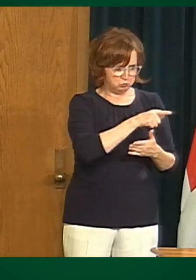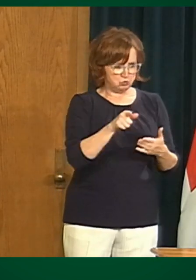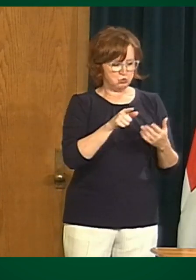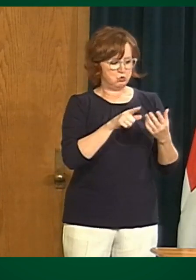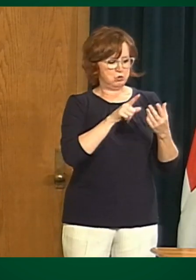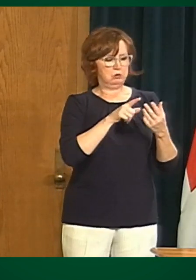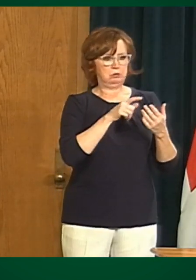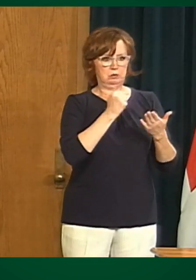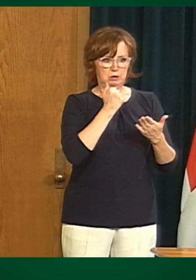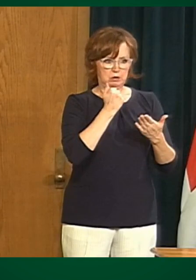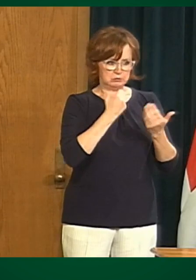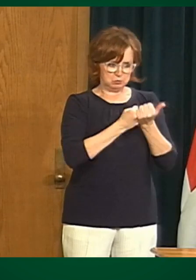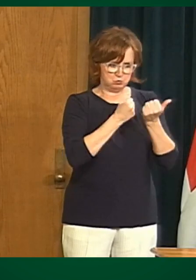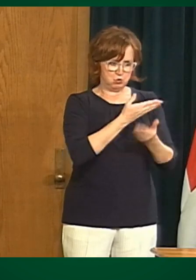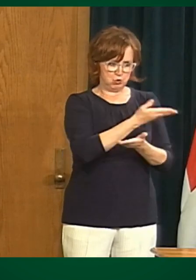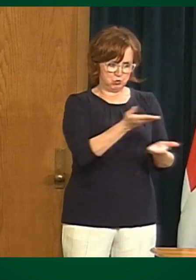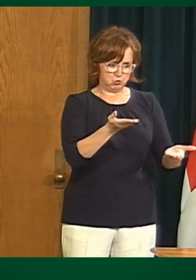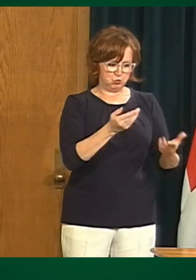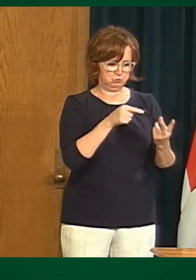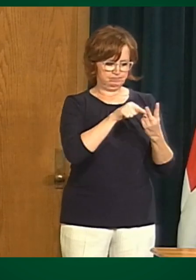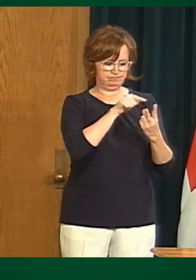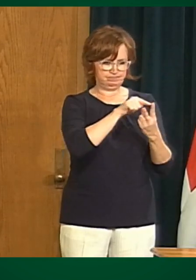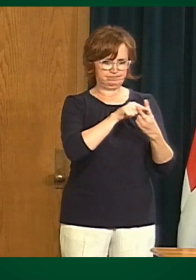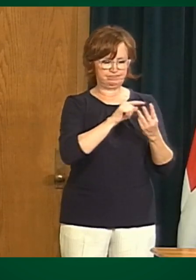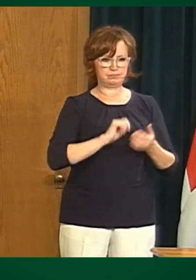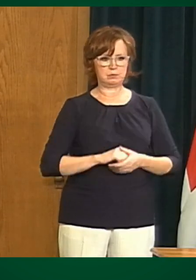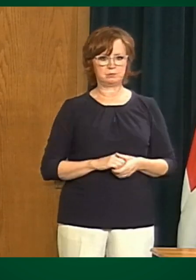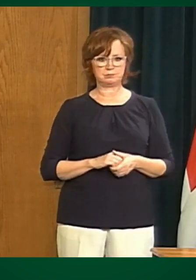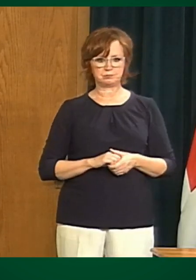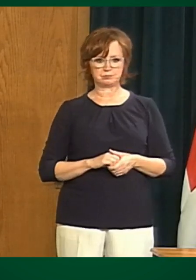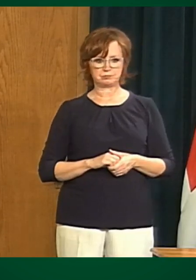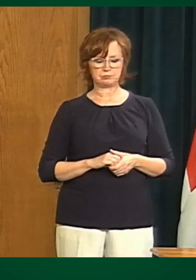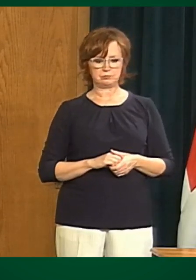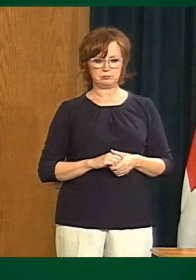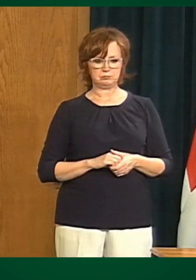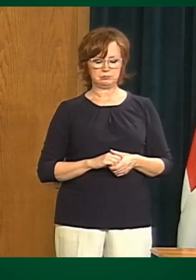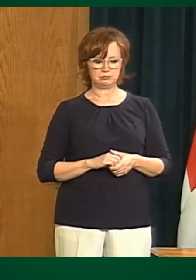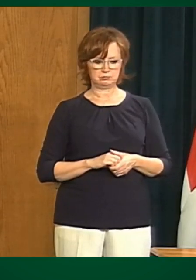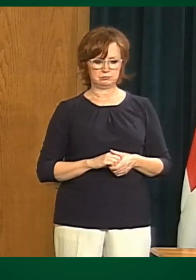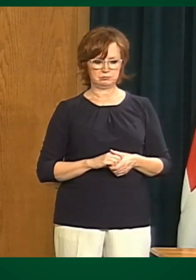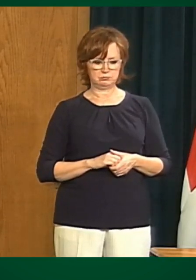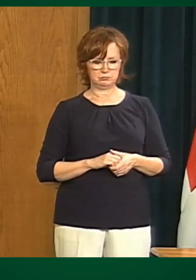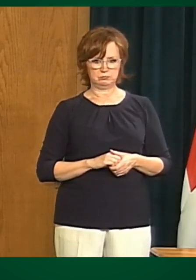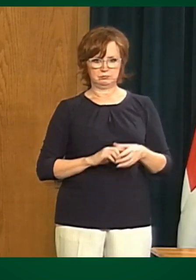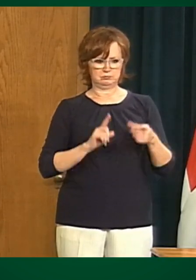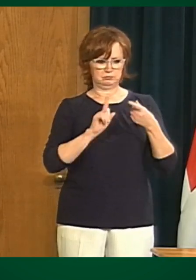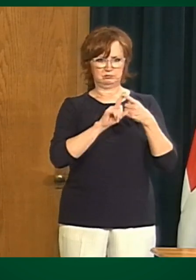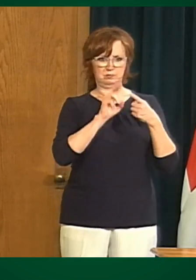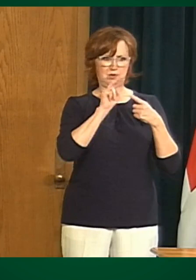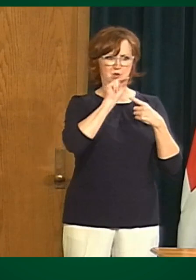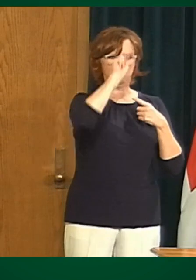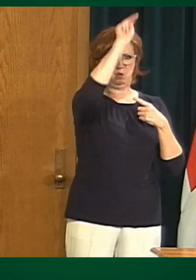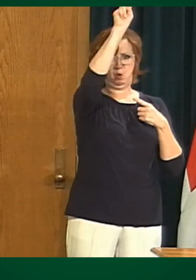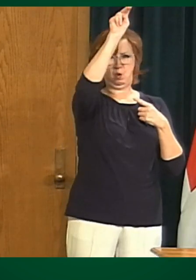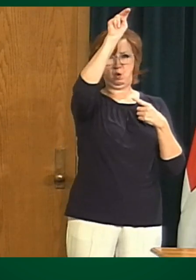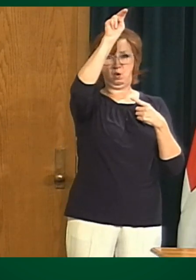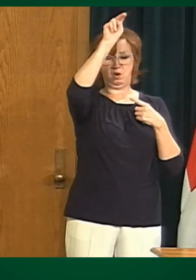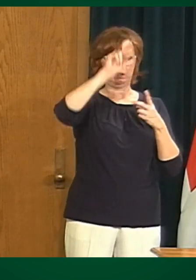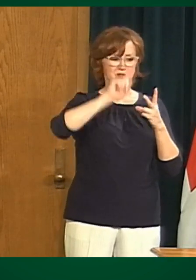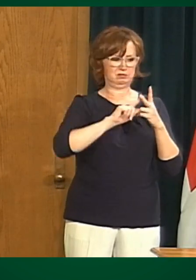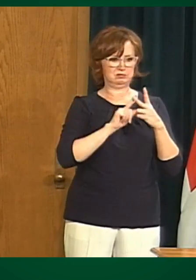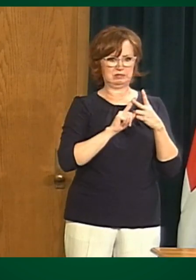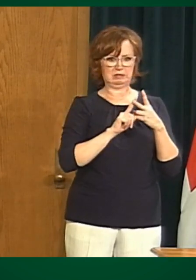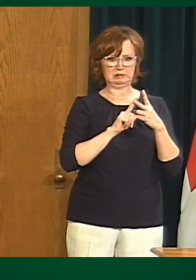very different outbreaks and very different communities, quite frankly, one being in the far north and one being a border community,